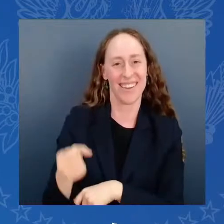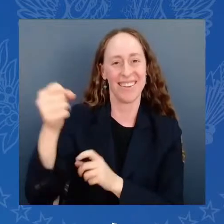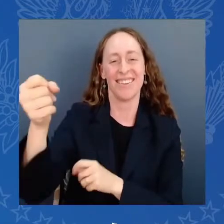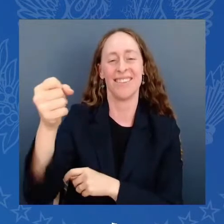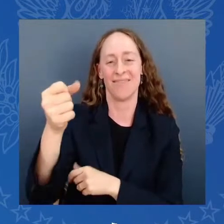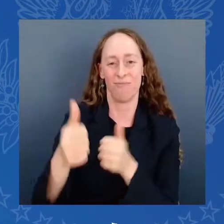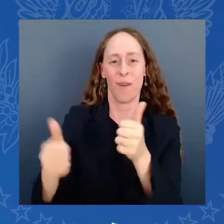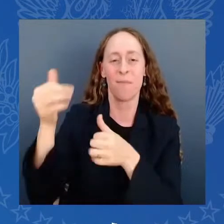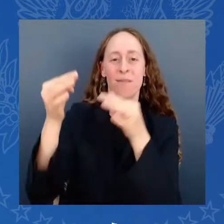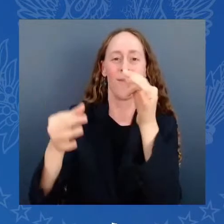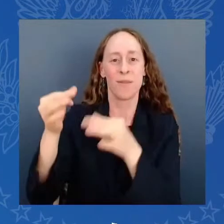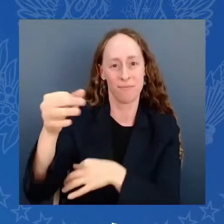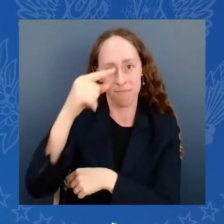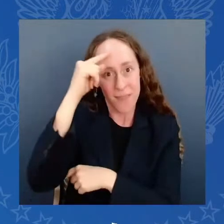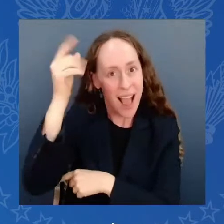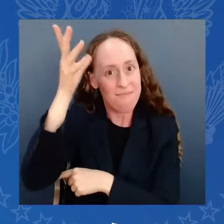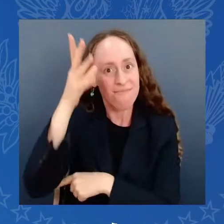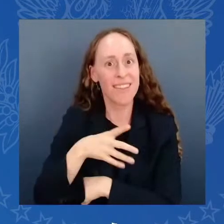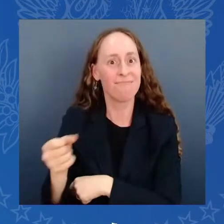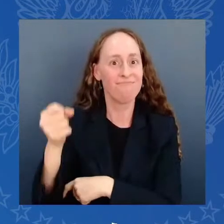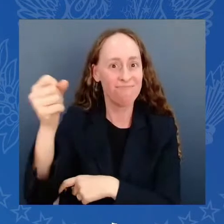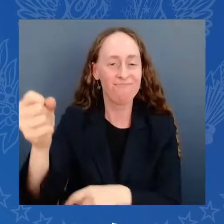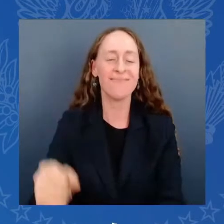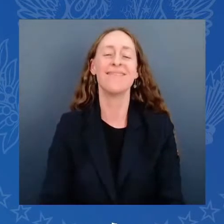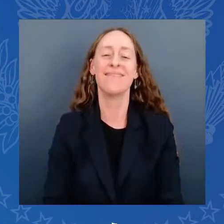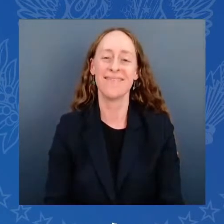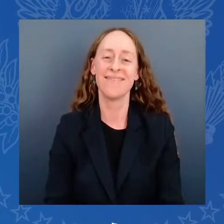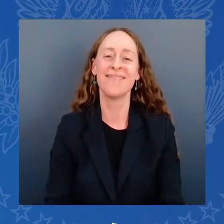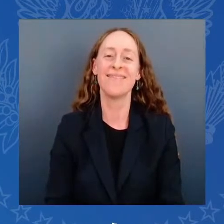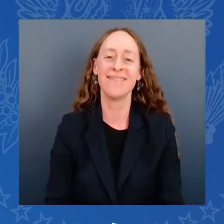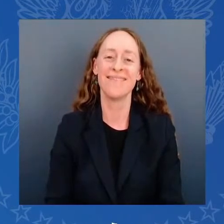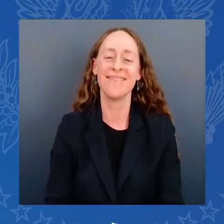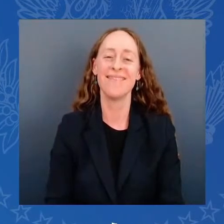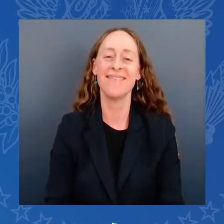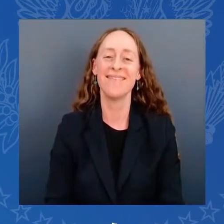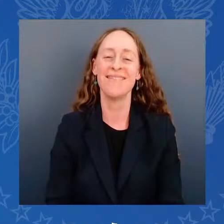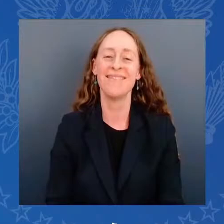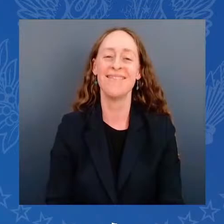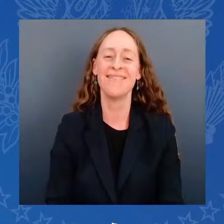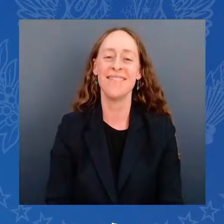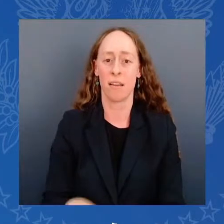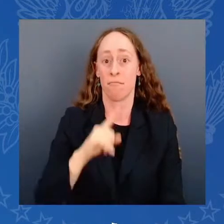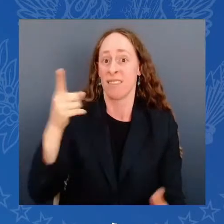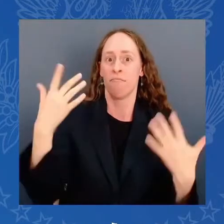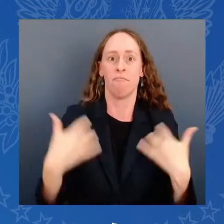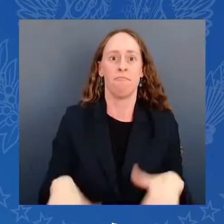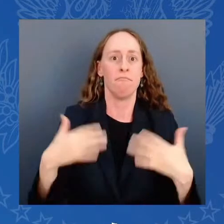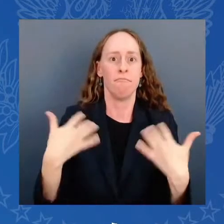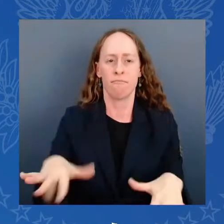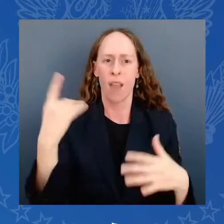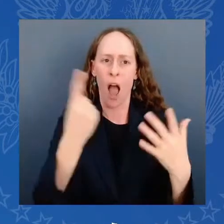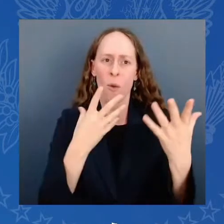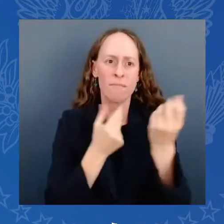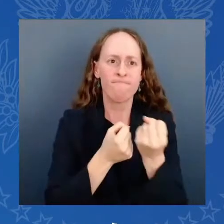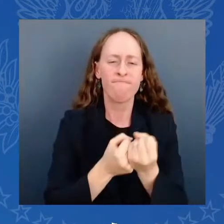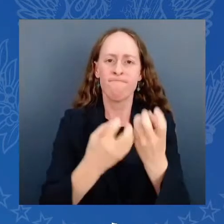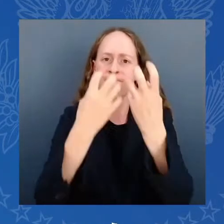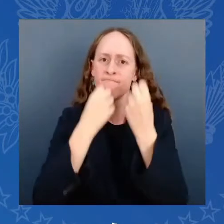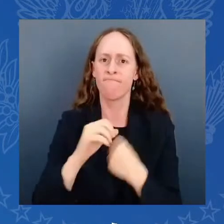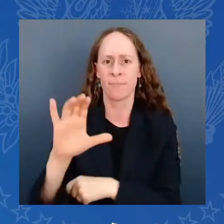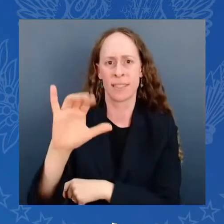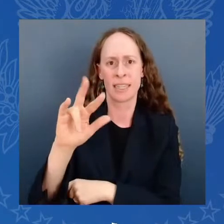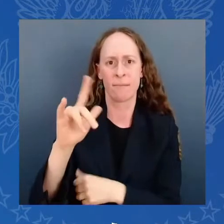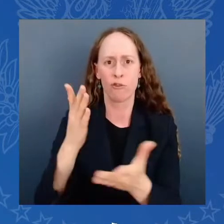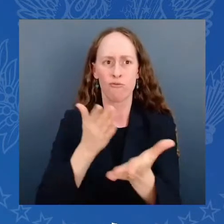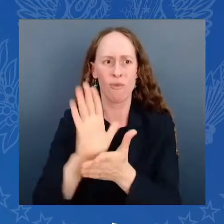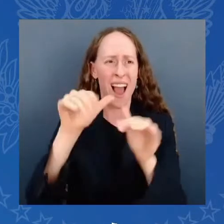And by aggressively defending civil rights throughout the courts. But now, we live in a different era.